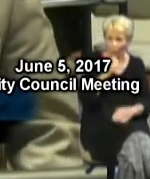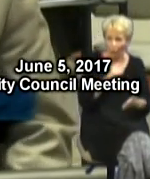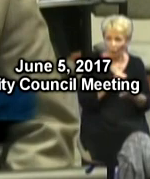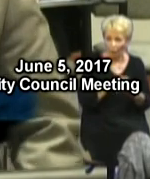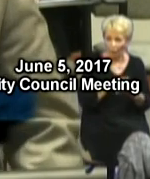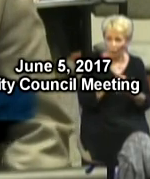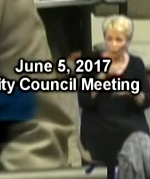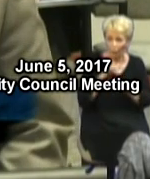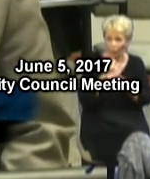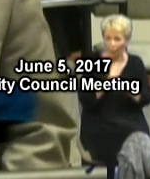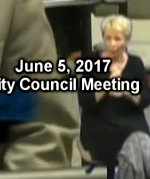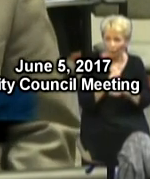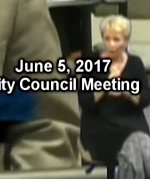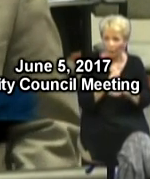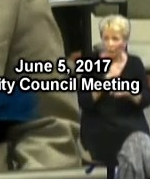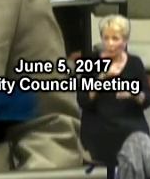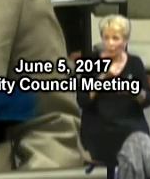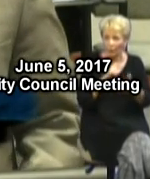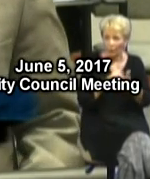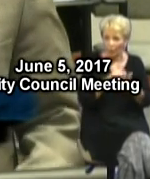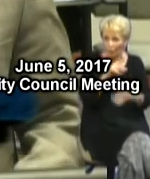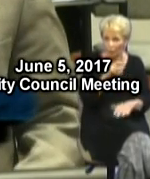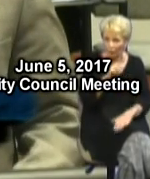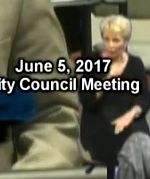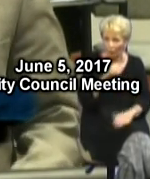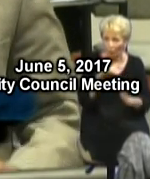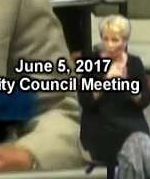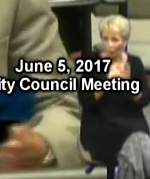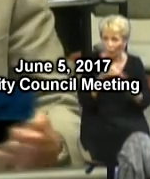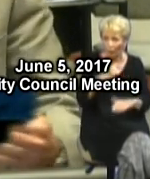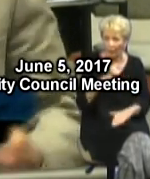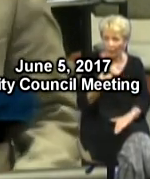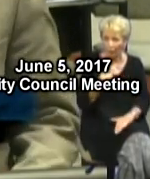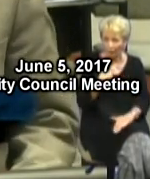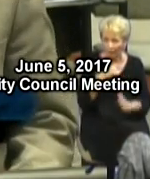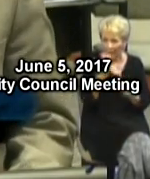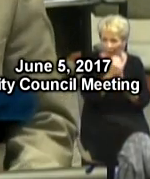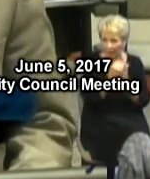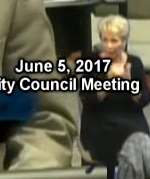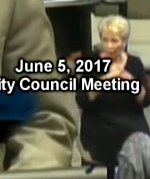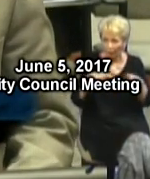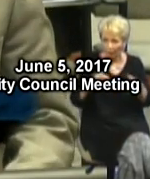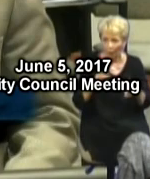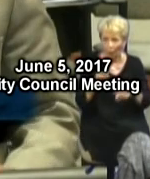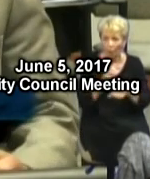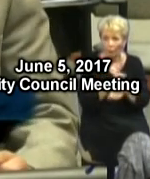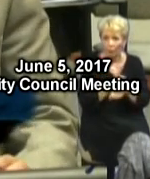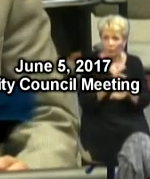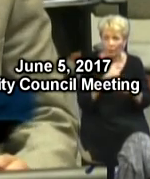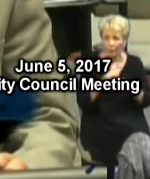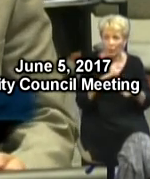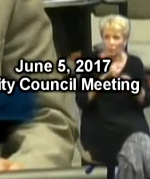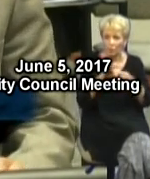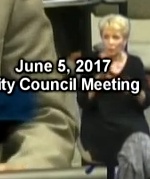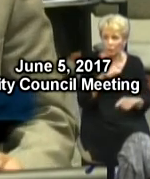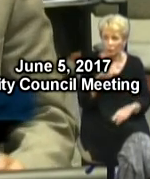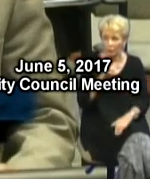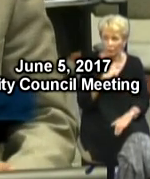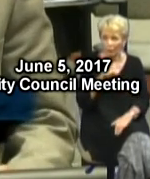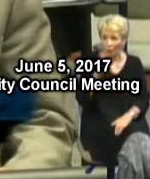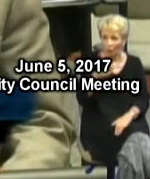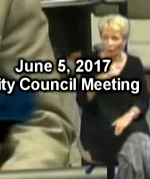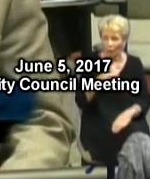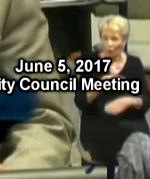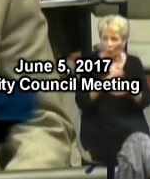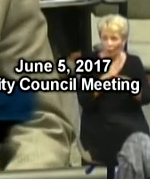a traditional Euclidean zoning ordinance, which meant that you had a list of permitted uses in certain zones, and the only hurdle